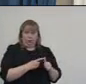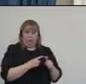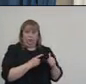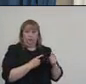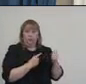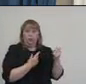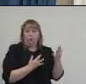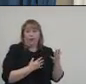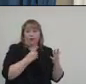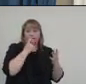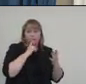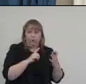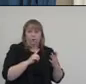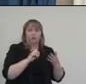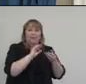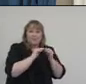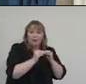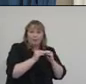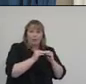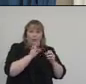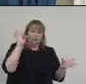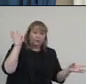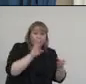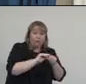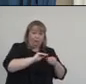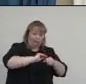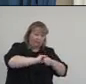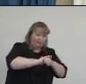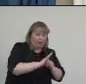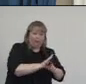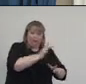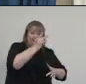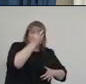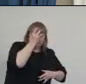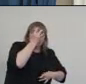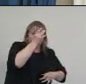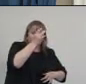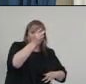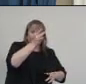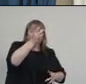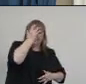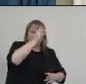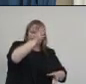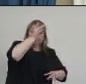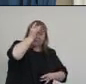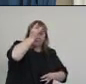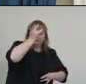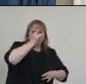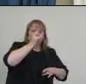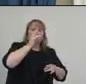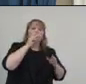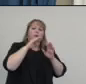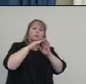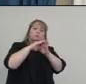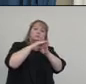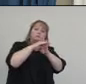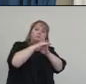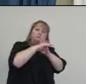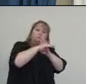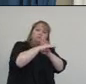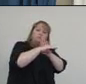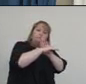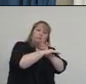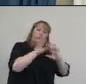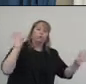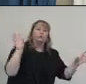of COVID-19 cases and a decrease in the trend of COVID-19 hospitalizations over a 14-day